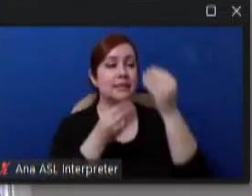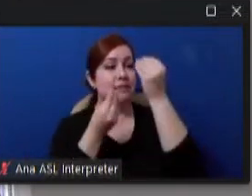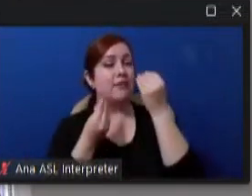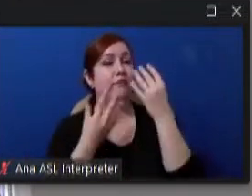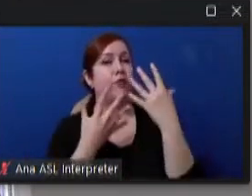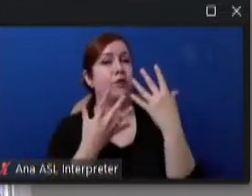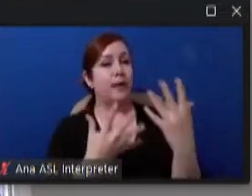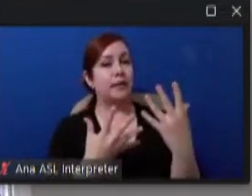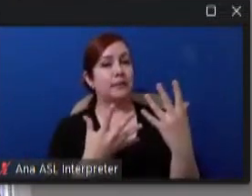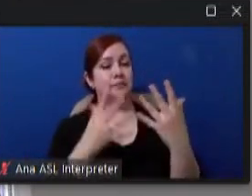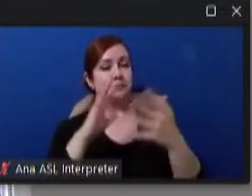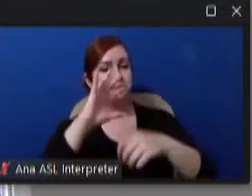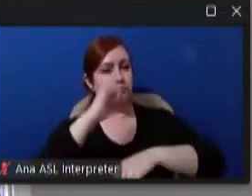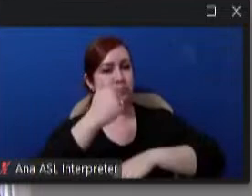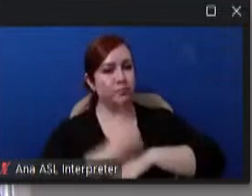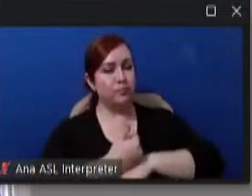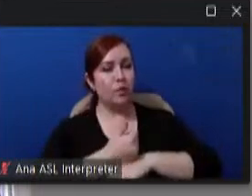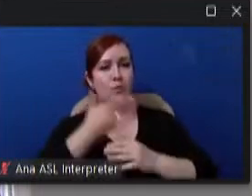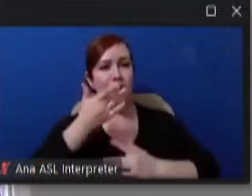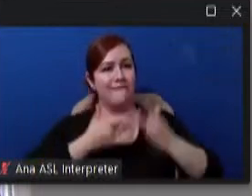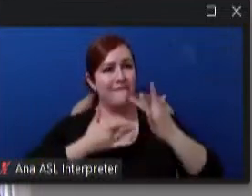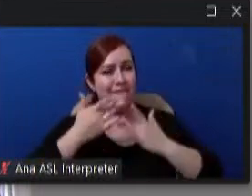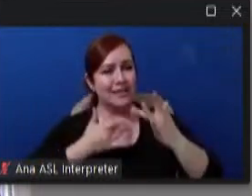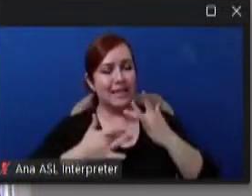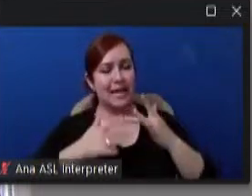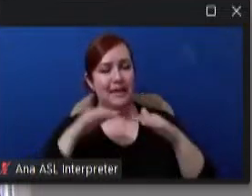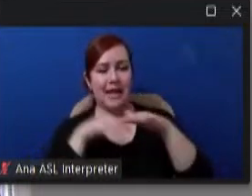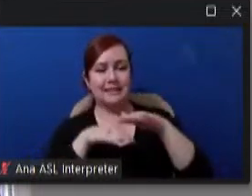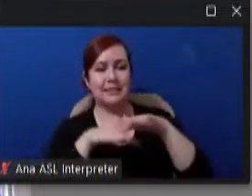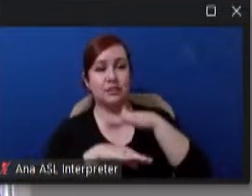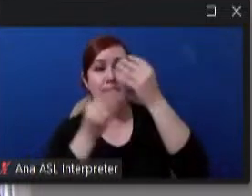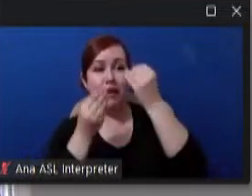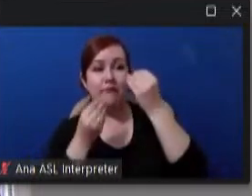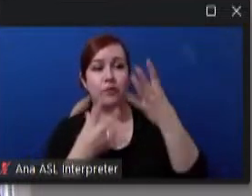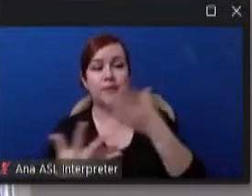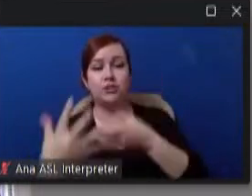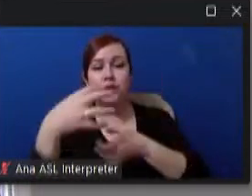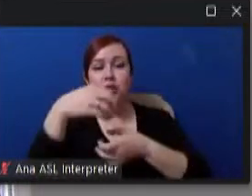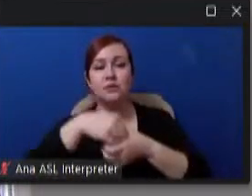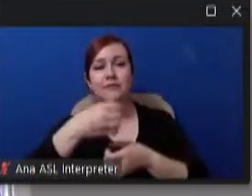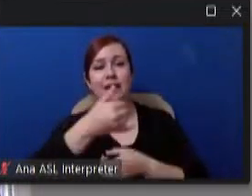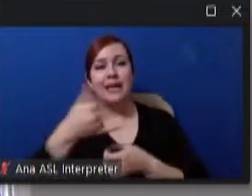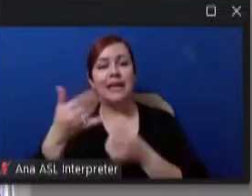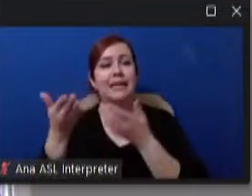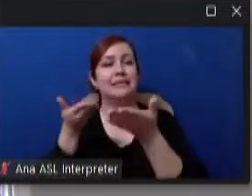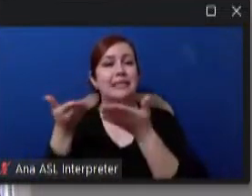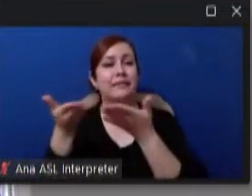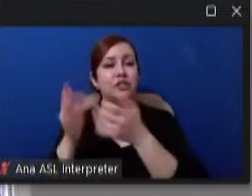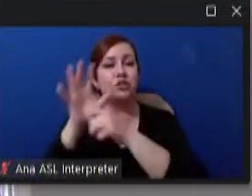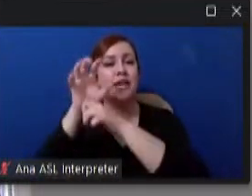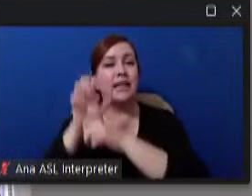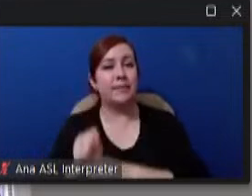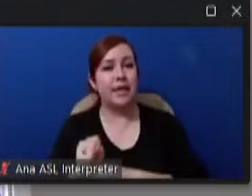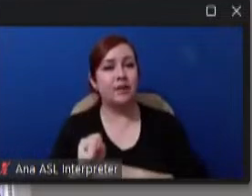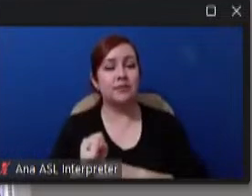reproduction. Nevertheless, this is something that is made more difficult because of a lack